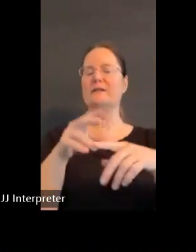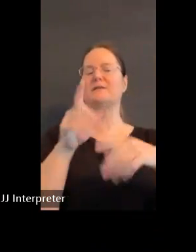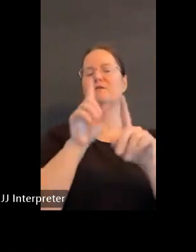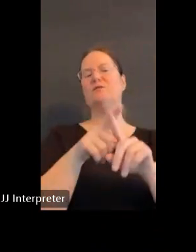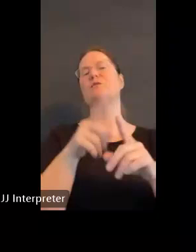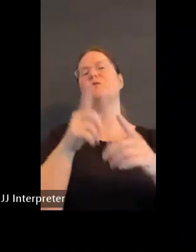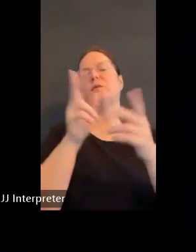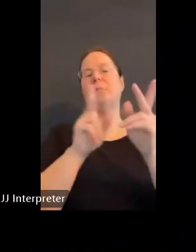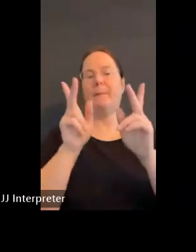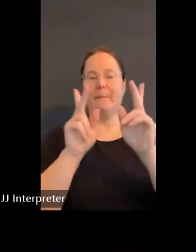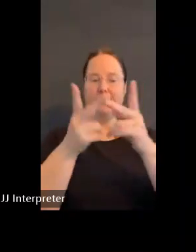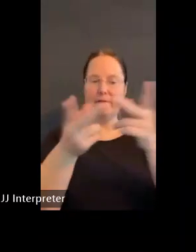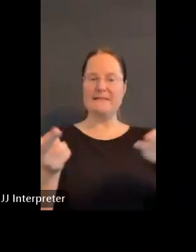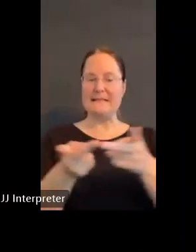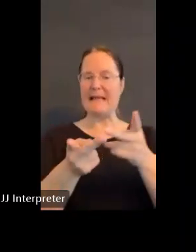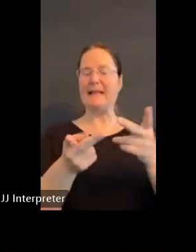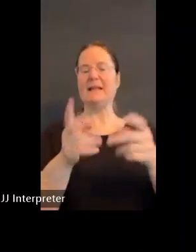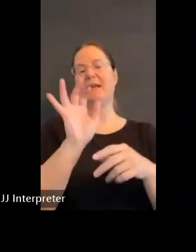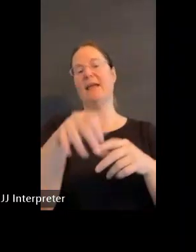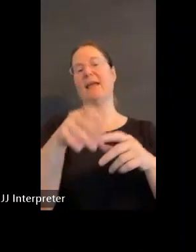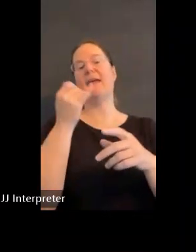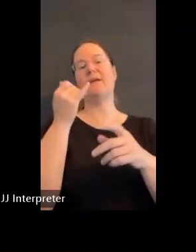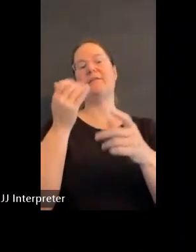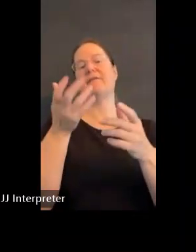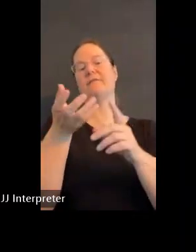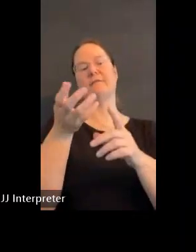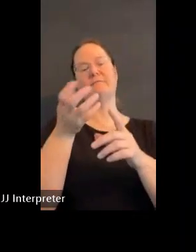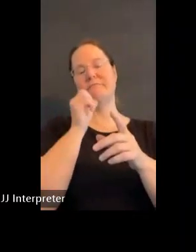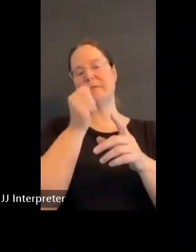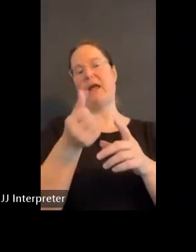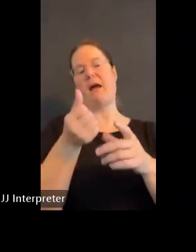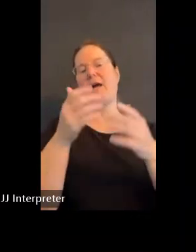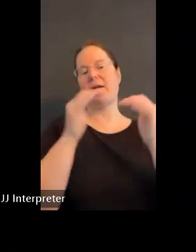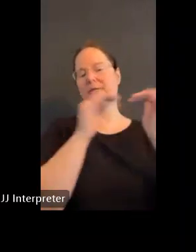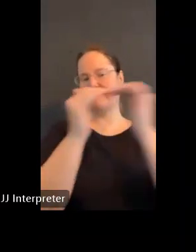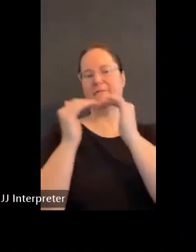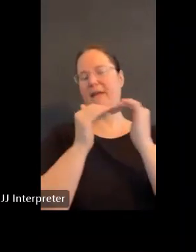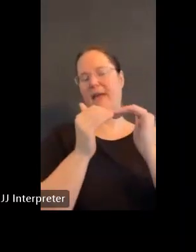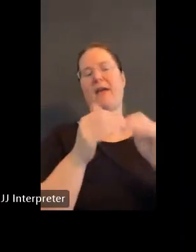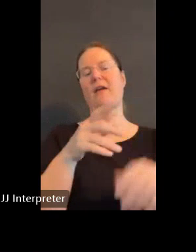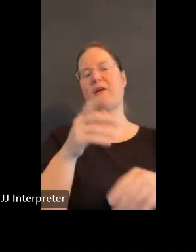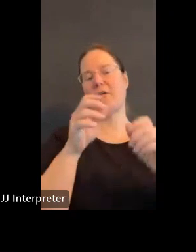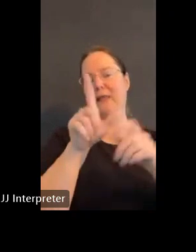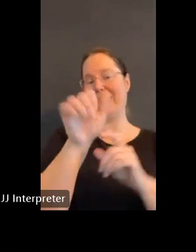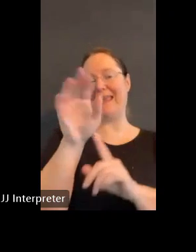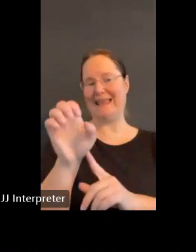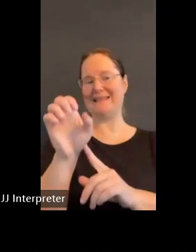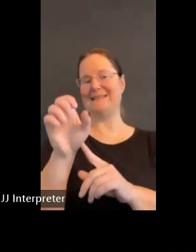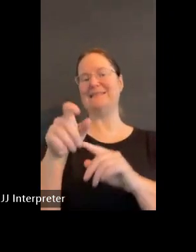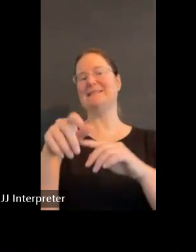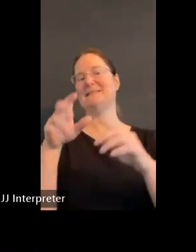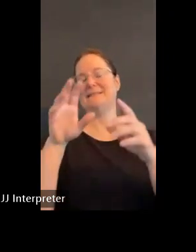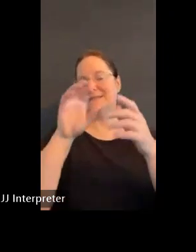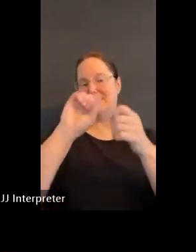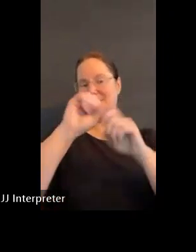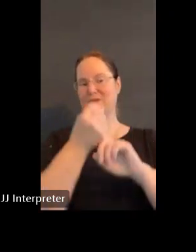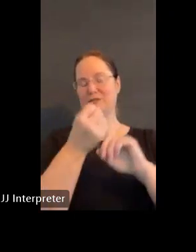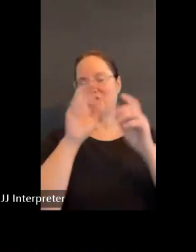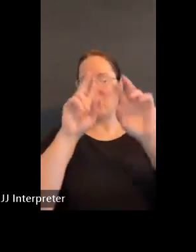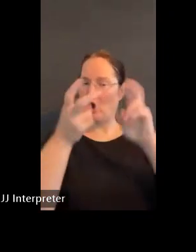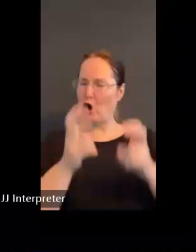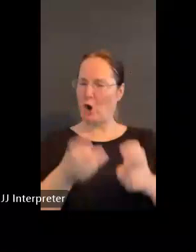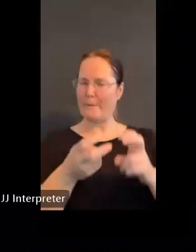lease terms unfairly on the basis of protected classes, not allowing children to use the